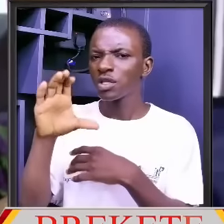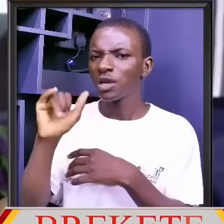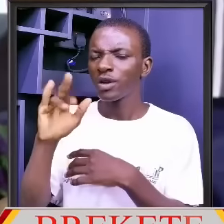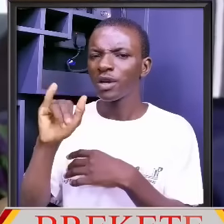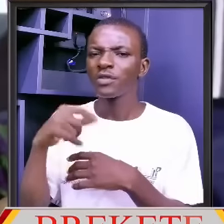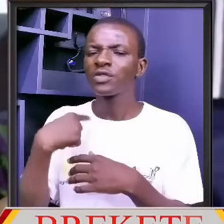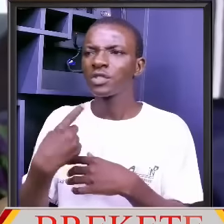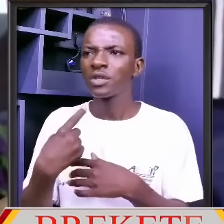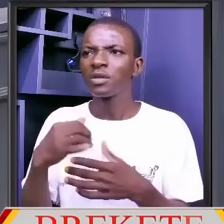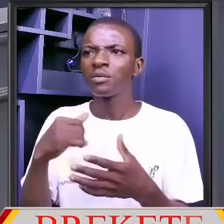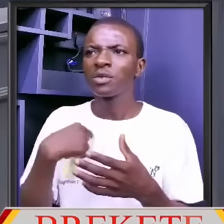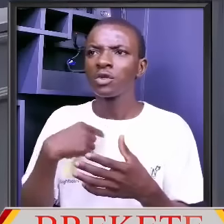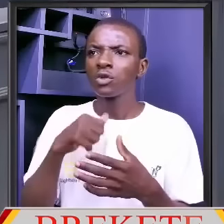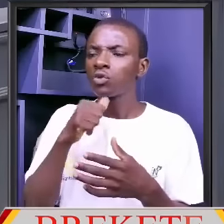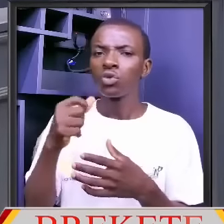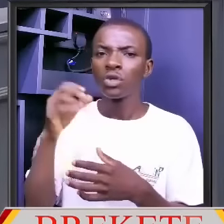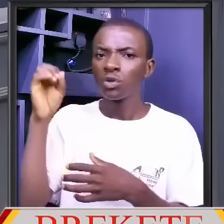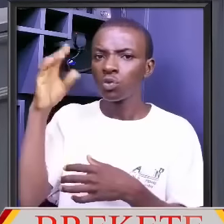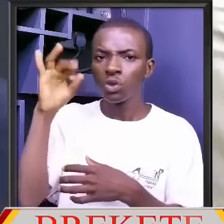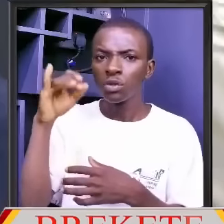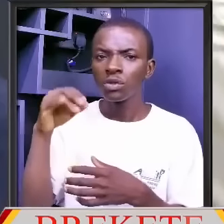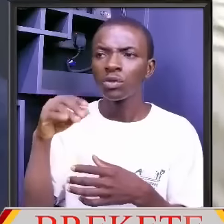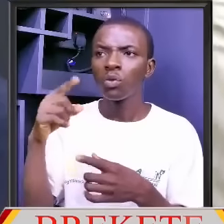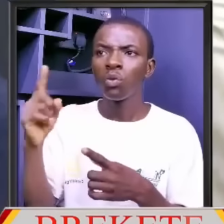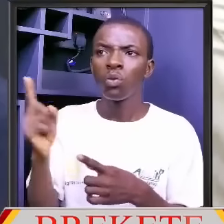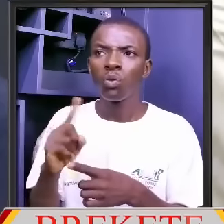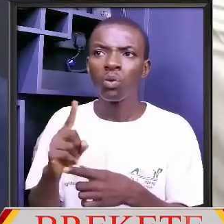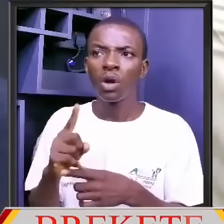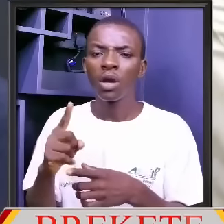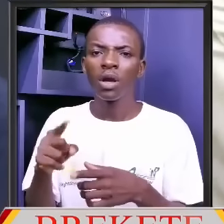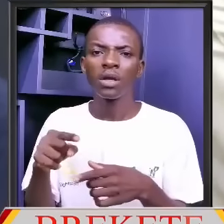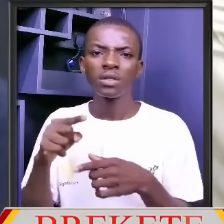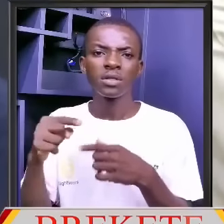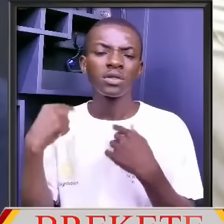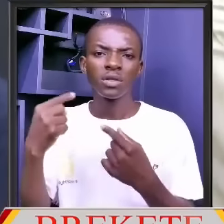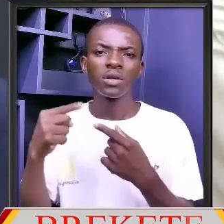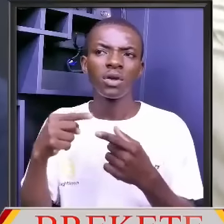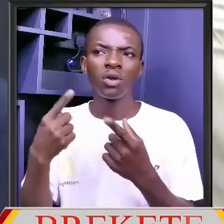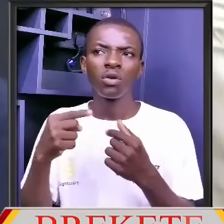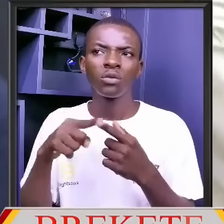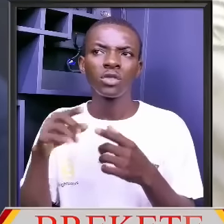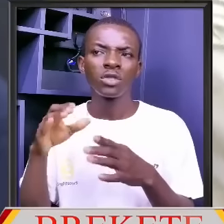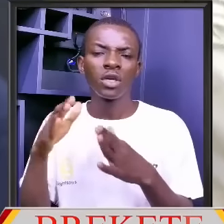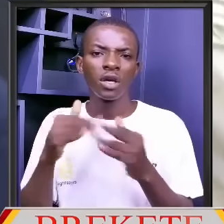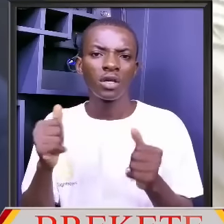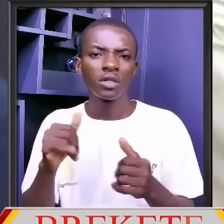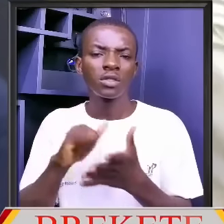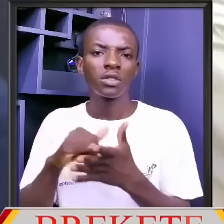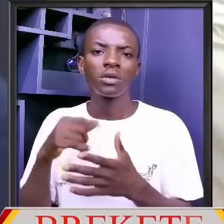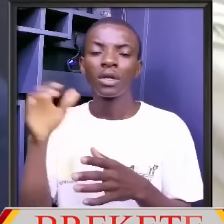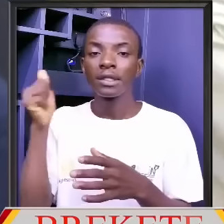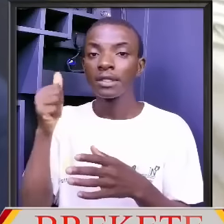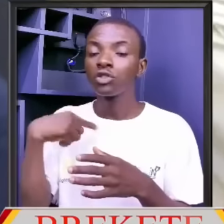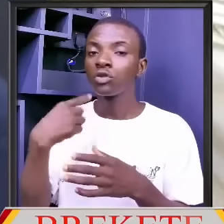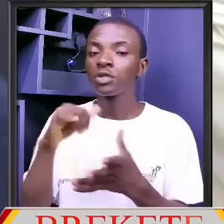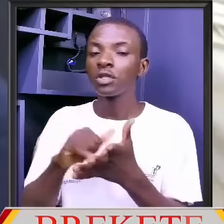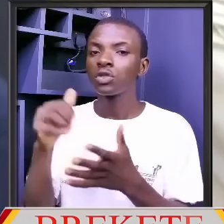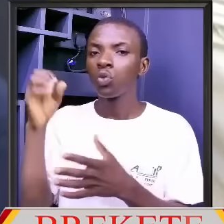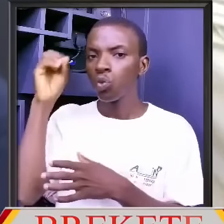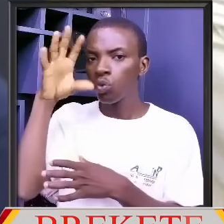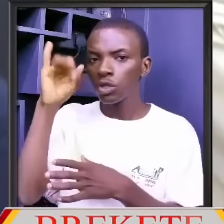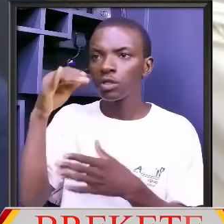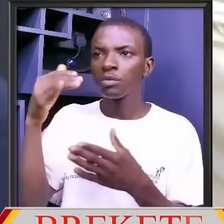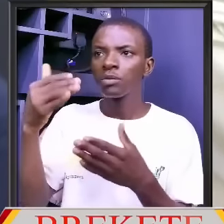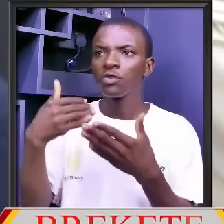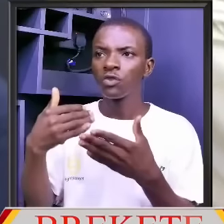Now she can't tell me, say, I not been winch, oh. Say, where I come this house, where my auntie, they always they talk, say, I been winch. Now,